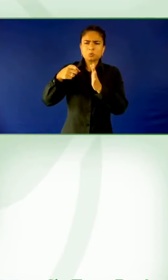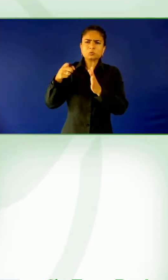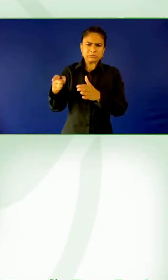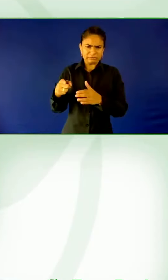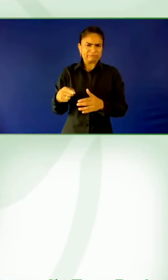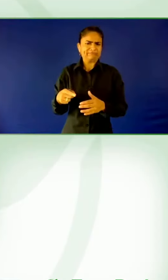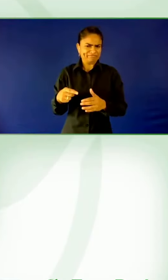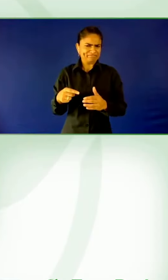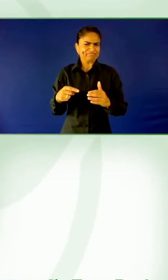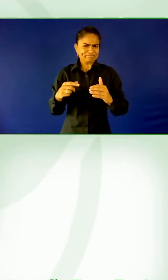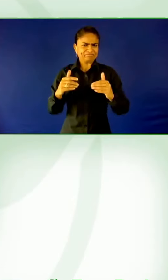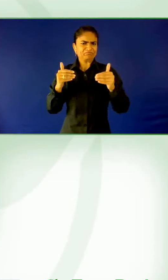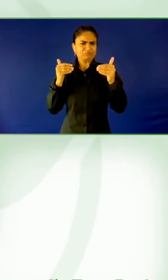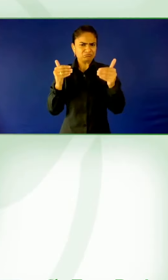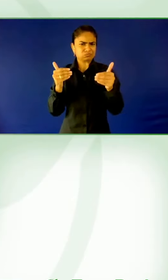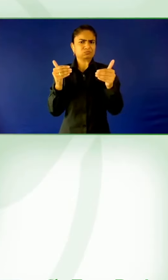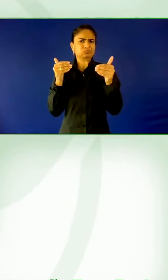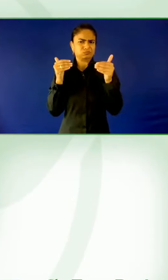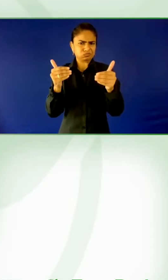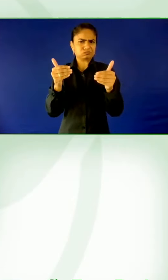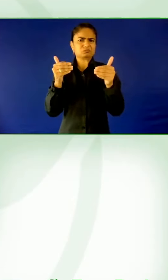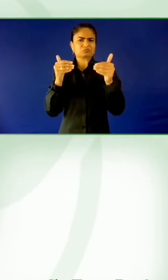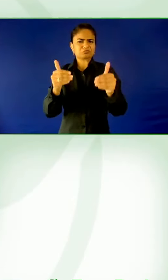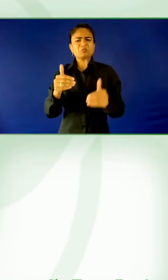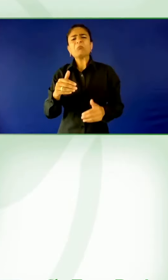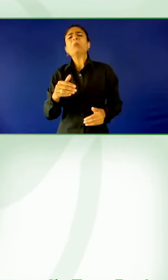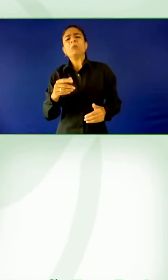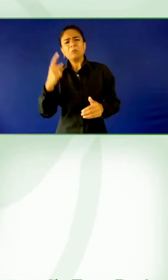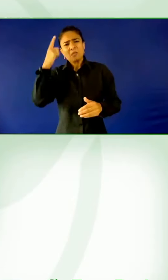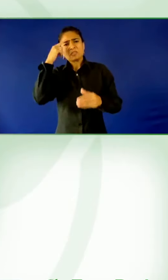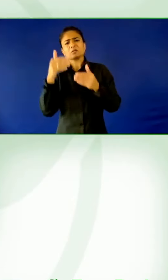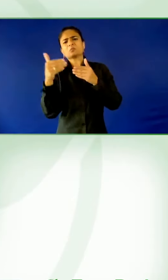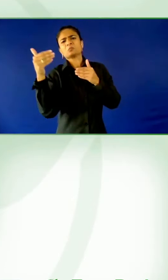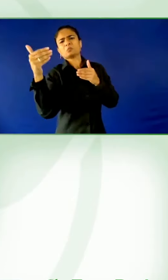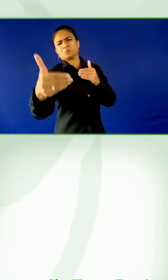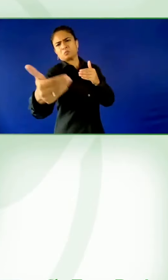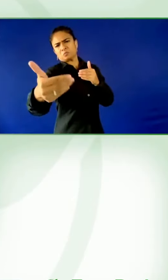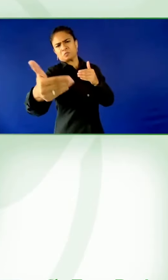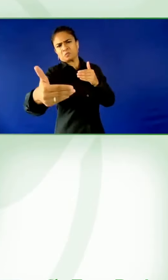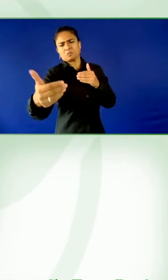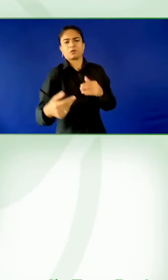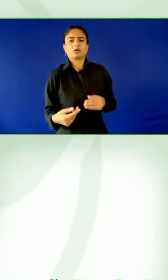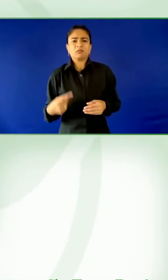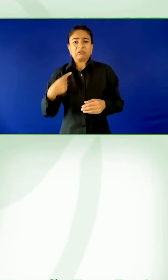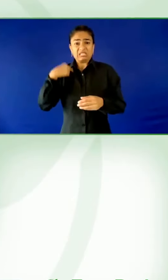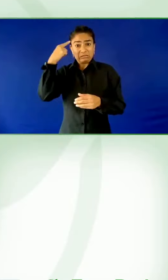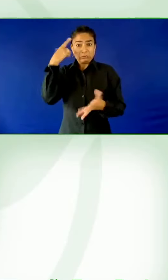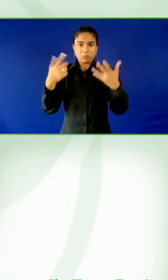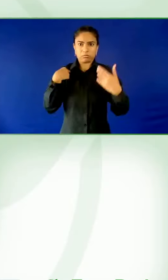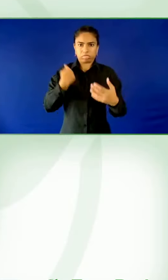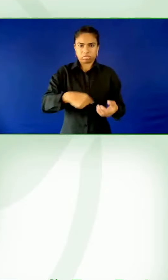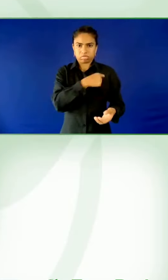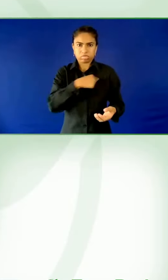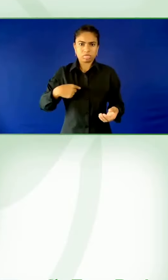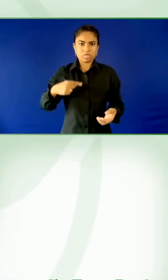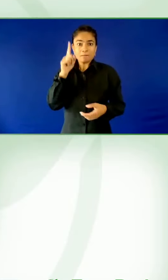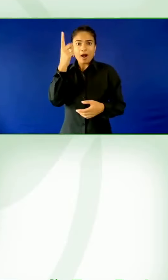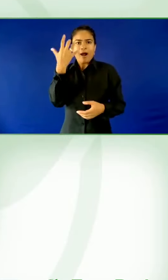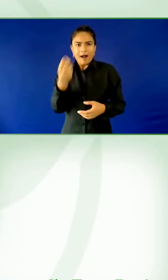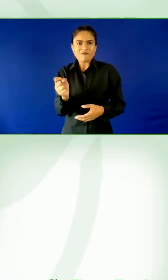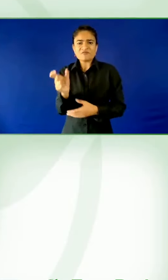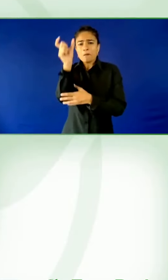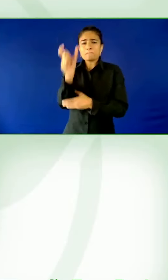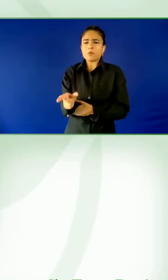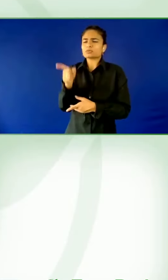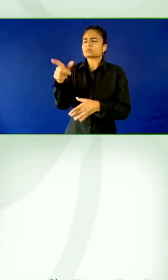from the Israeli Embassy in Japan is going to tell us about the awesome work that they're doing there. So Takumu, the floor